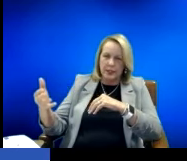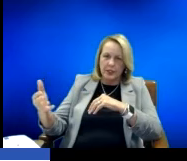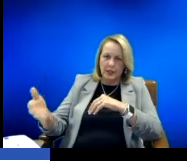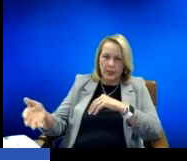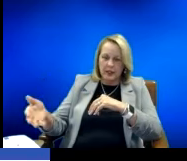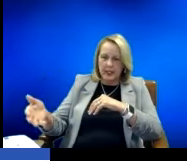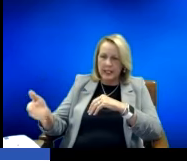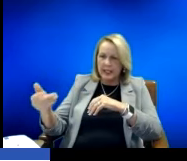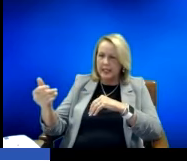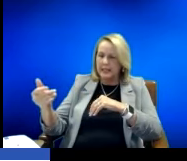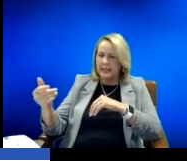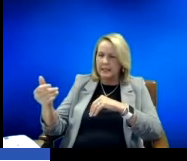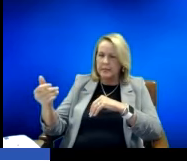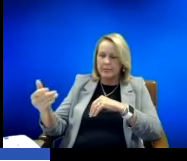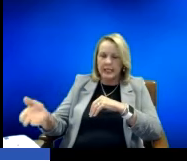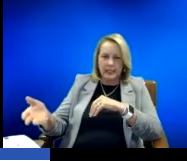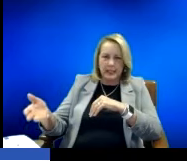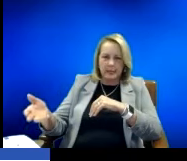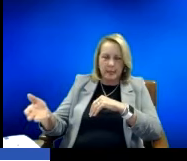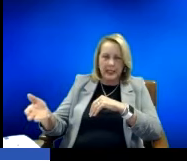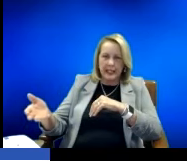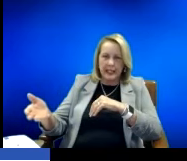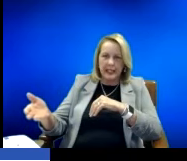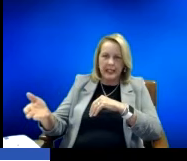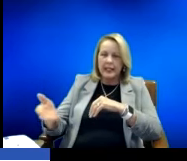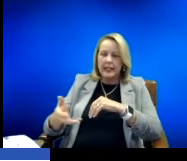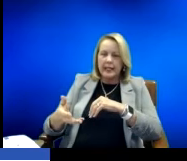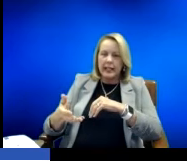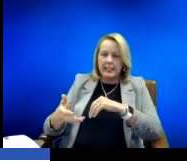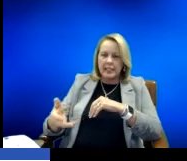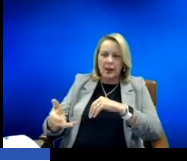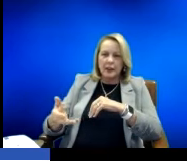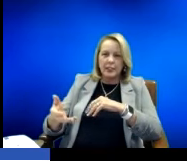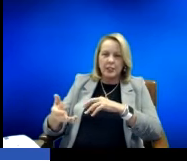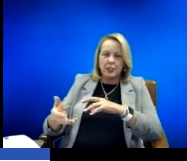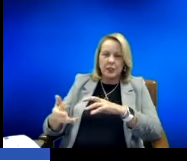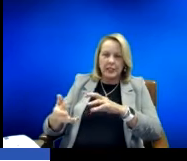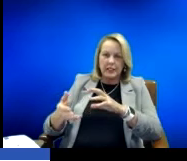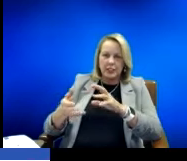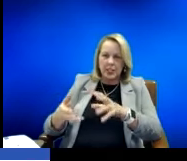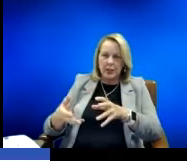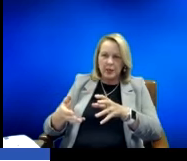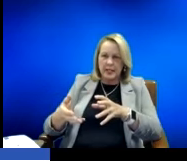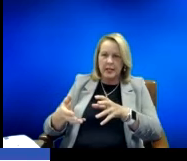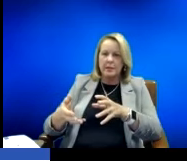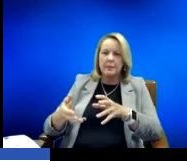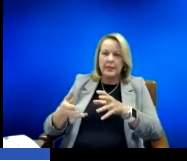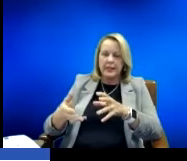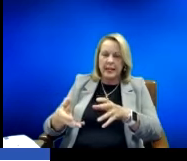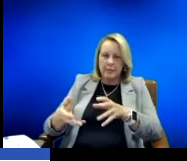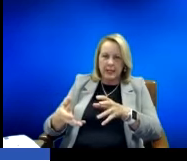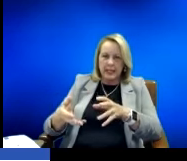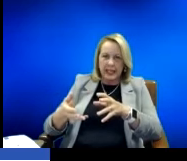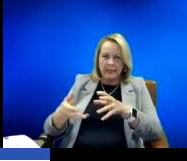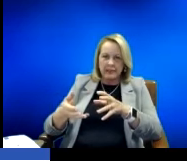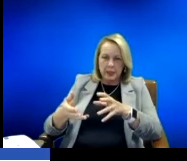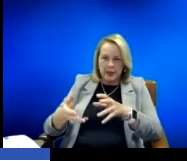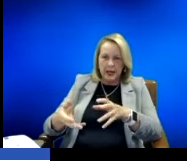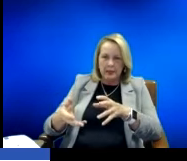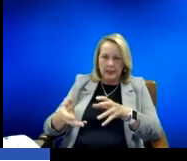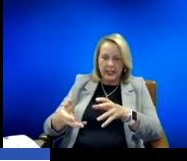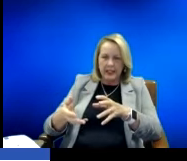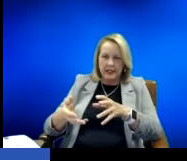Social Security, Texas Medicaid, as long as you can show them that that money came